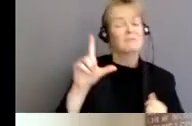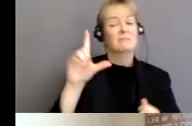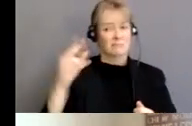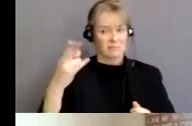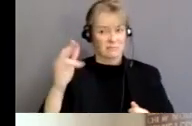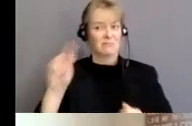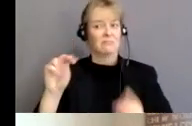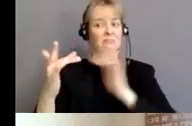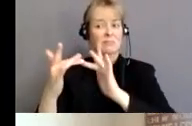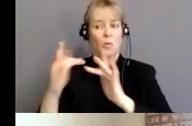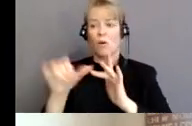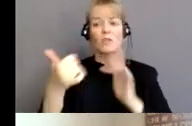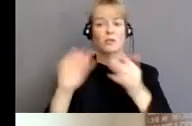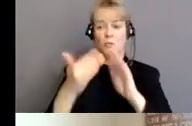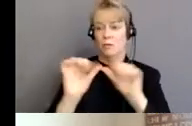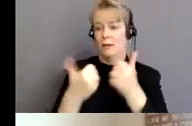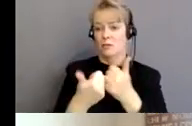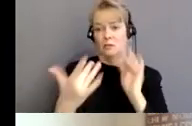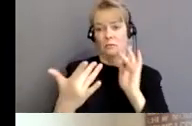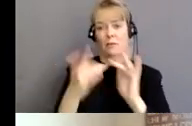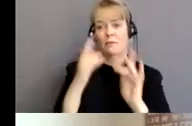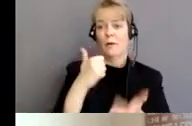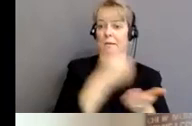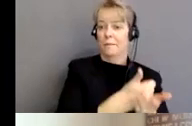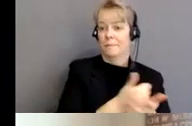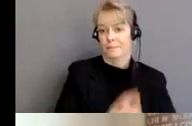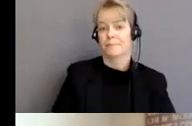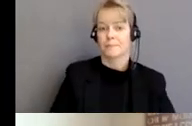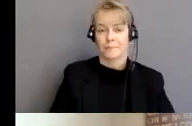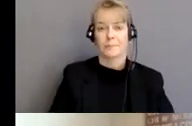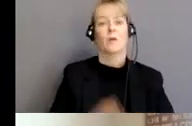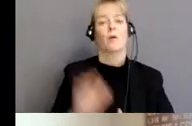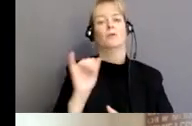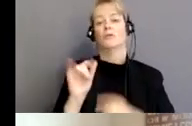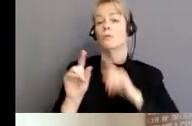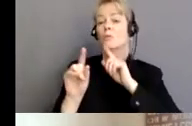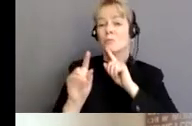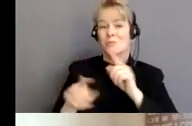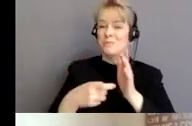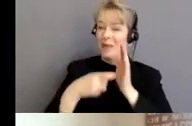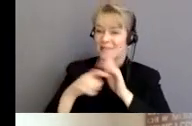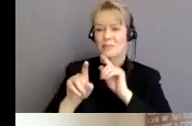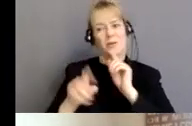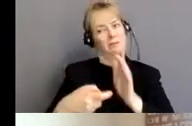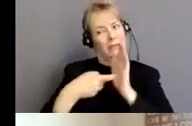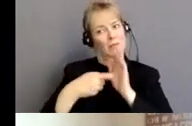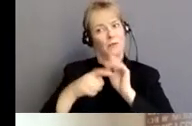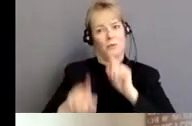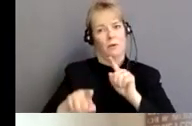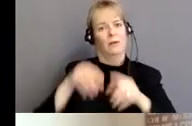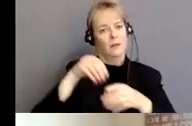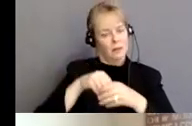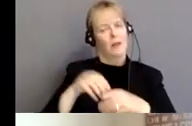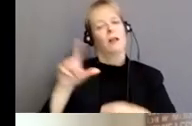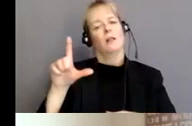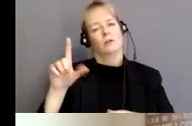to. And then just wanted to highlight, there is mandatory reporting only in long-term care and retirement homes.